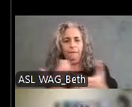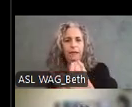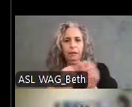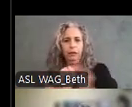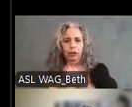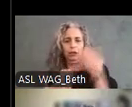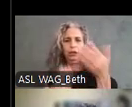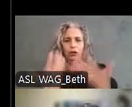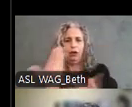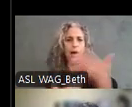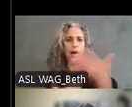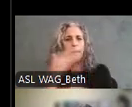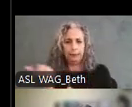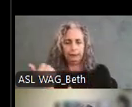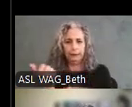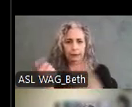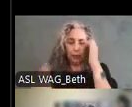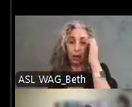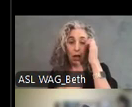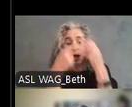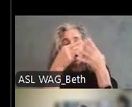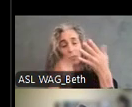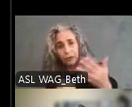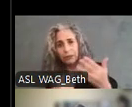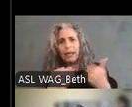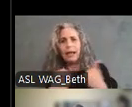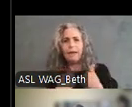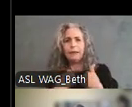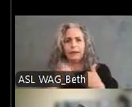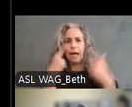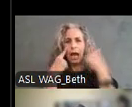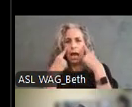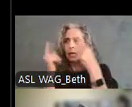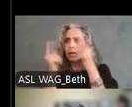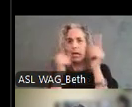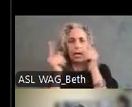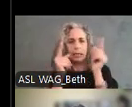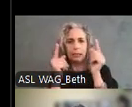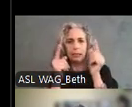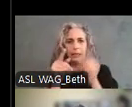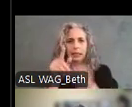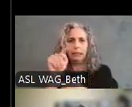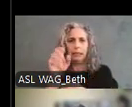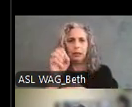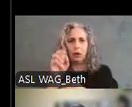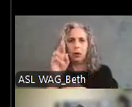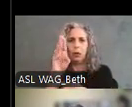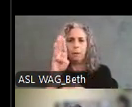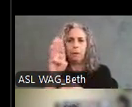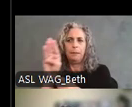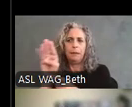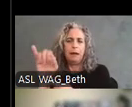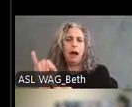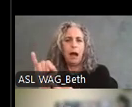check out. Other ones you've got, which are like the Tobii Eyes Gaze, which is TOBII, I think. I'm also dyslexic,